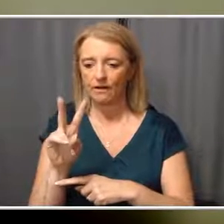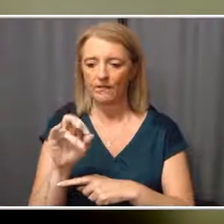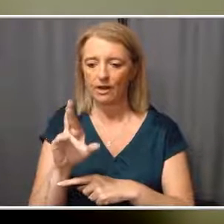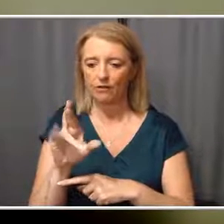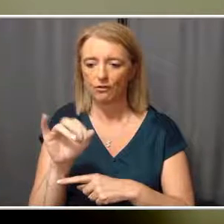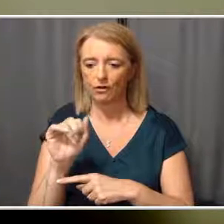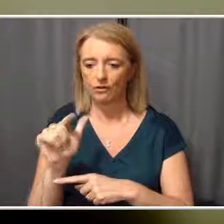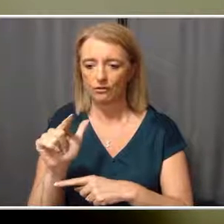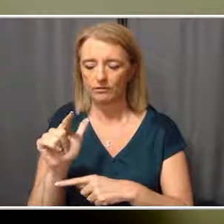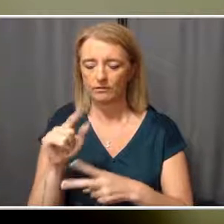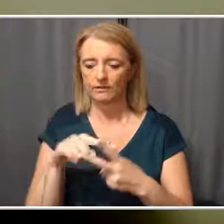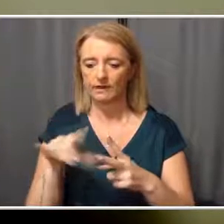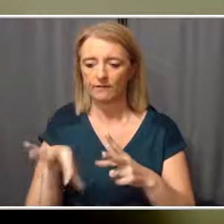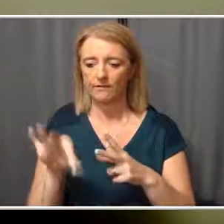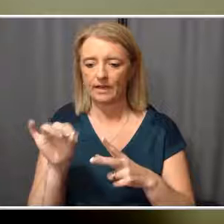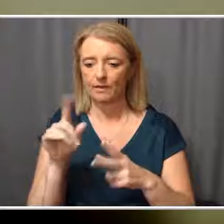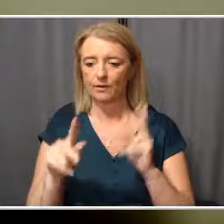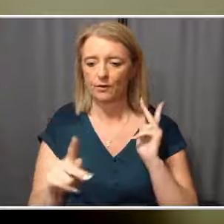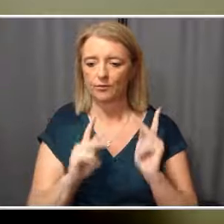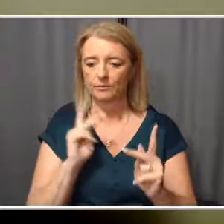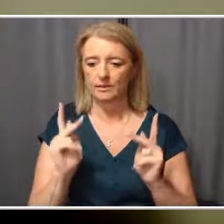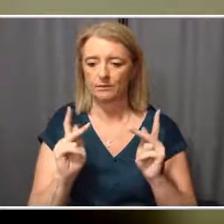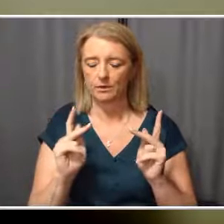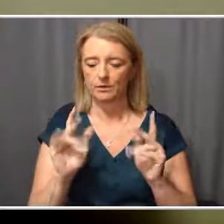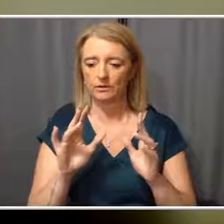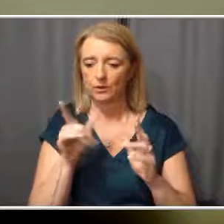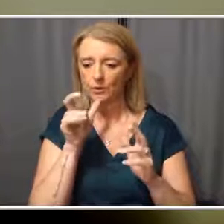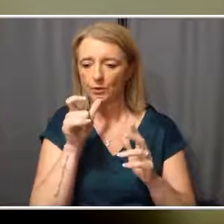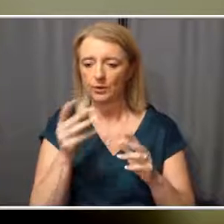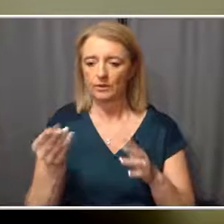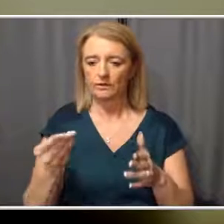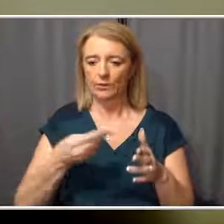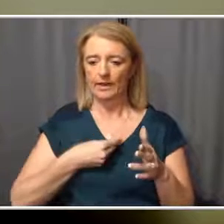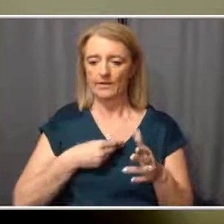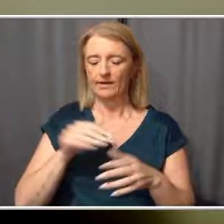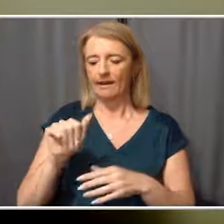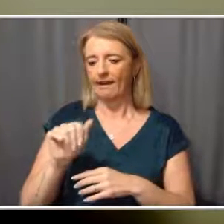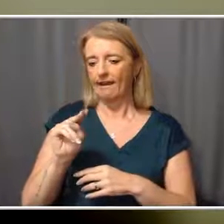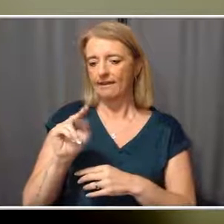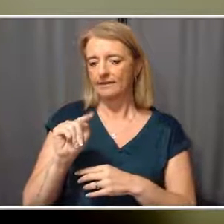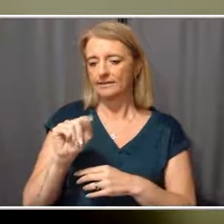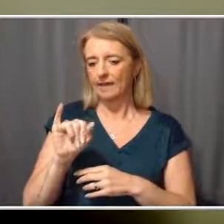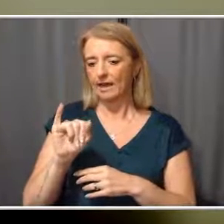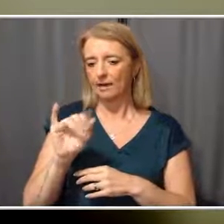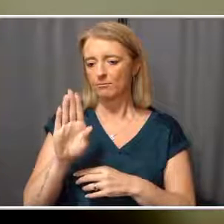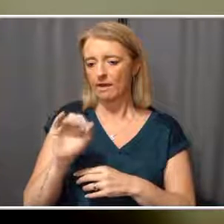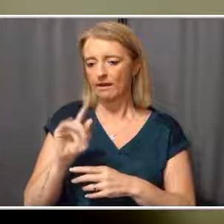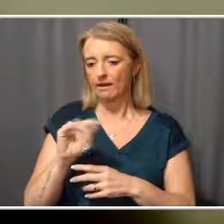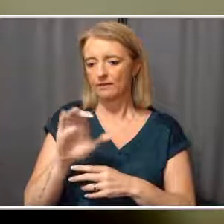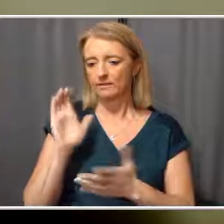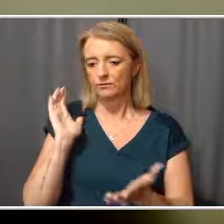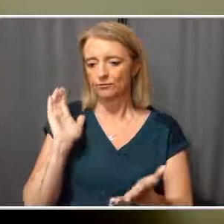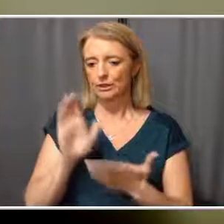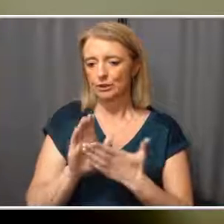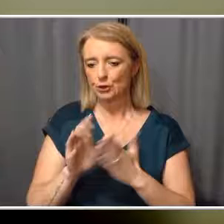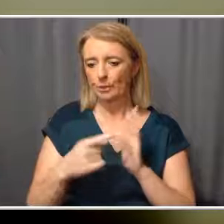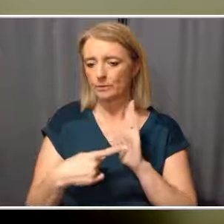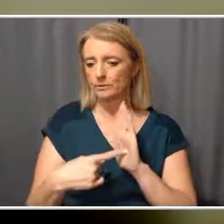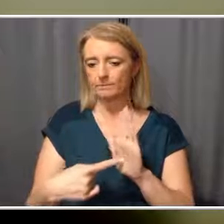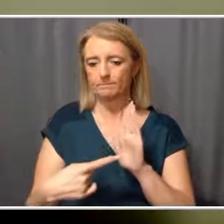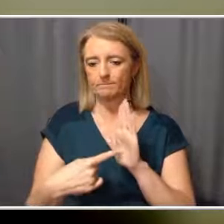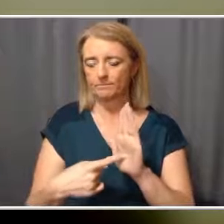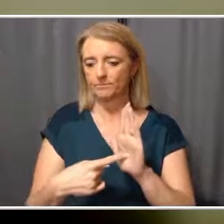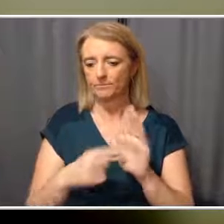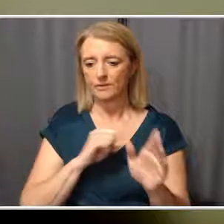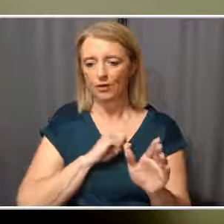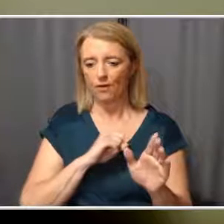even mean that you have a bacterial infection that you need antibiotics for. I think that is important. And we both know that 80%